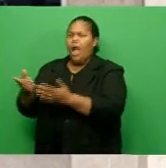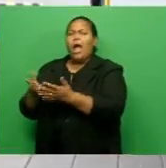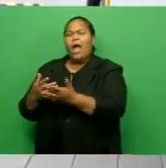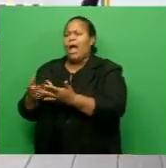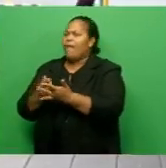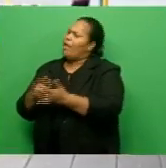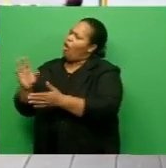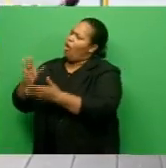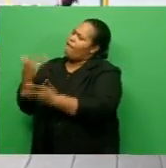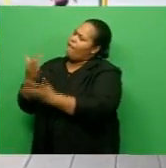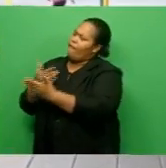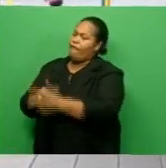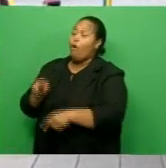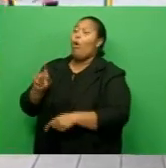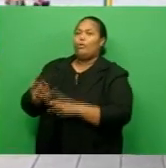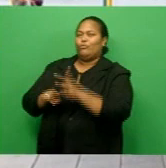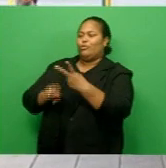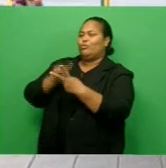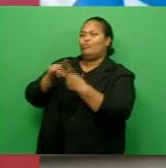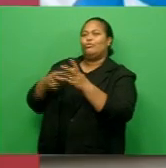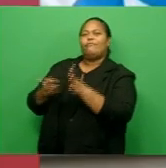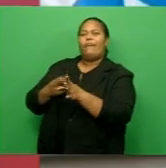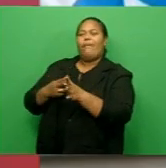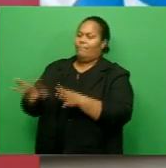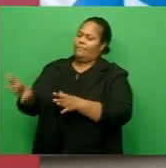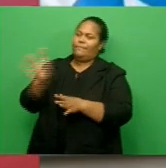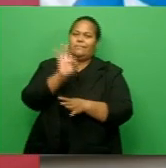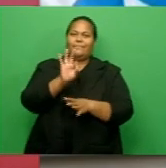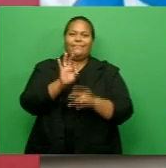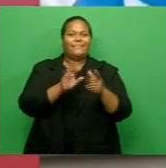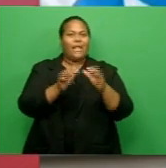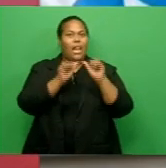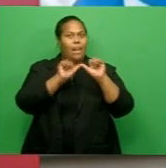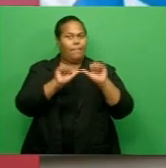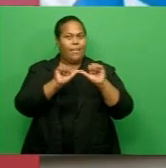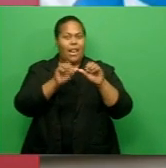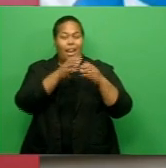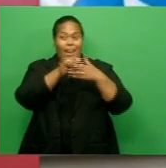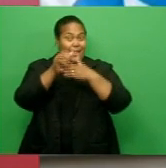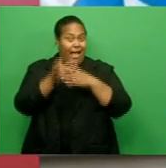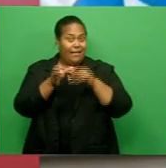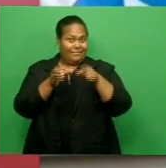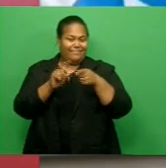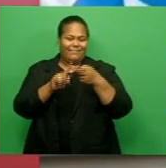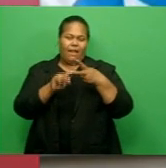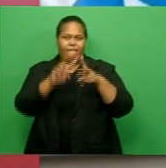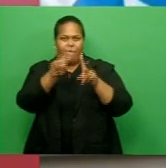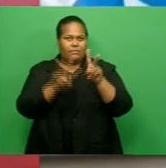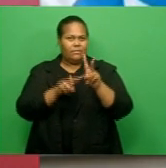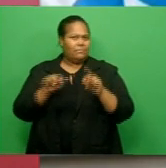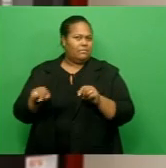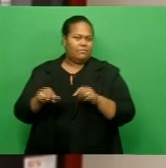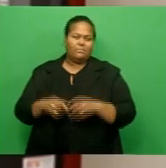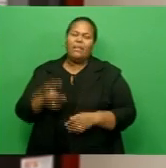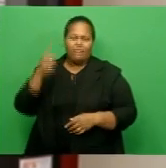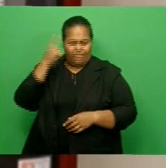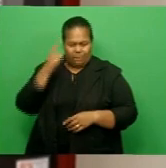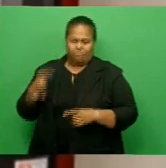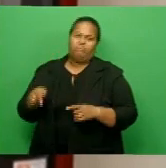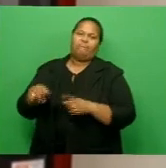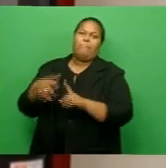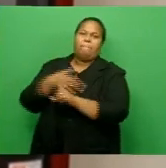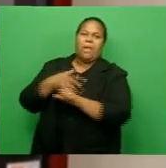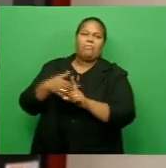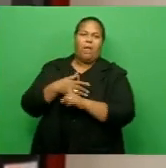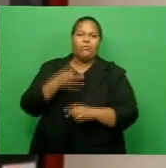in two tag teams that I believe that is behind everything.